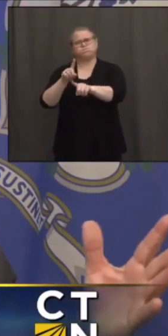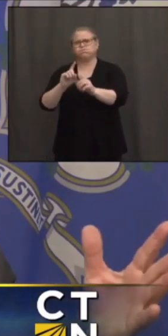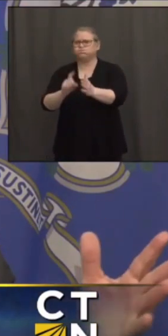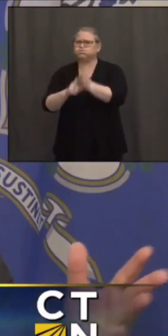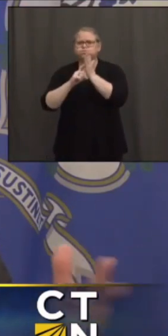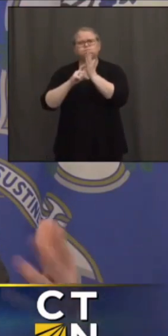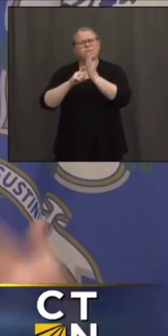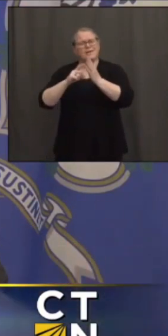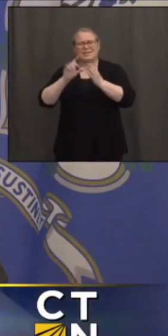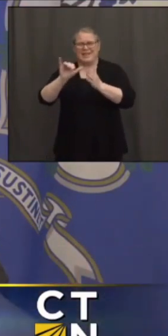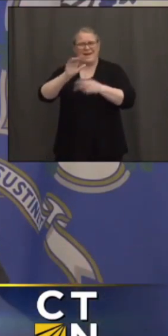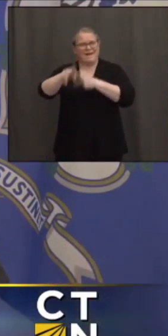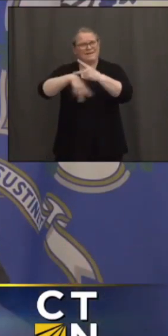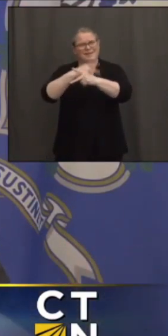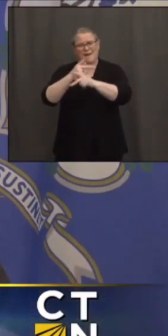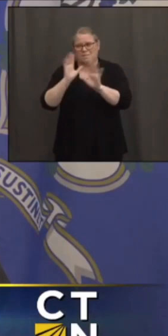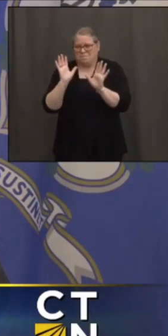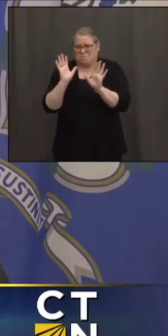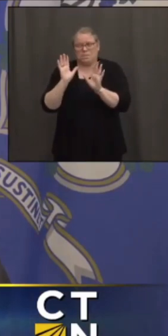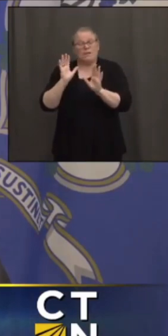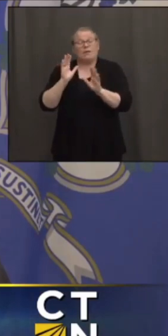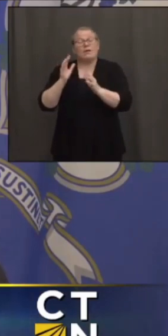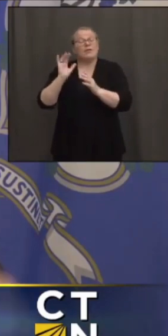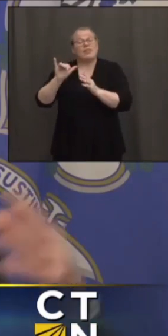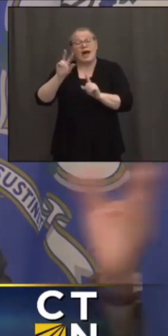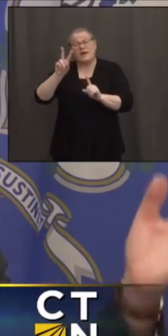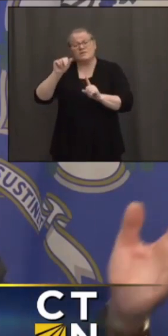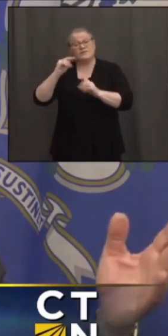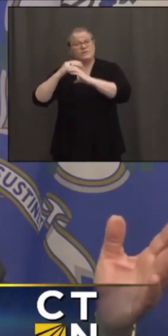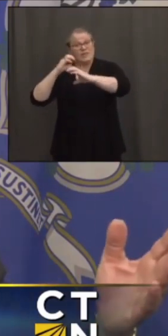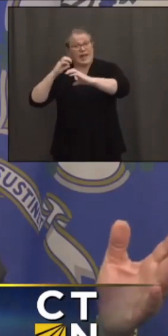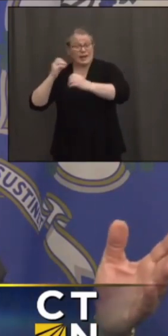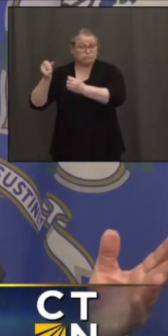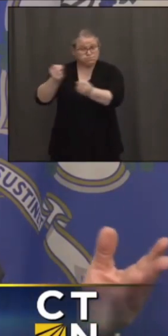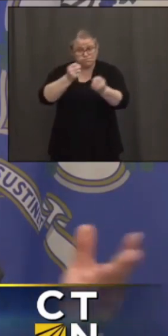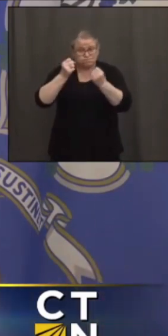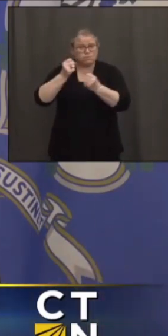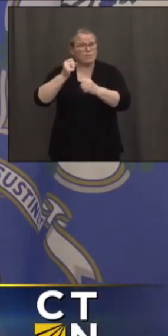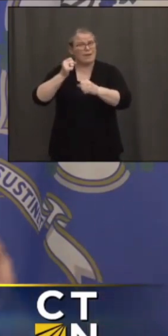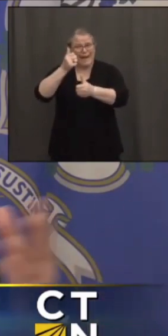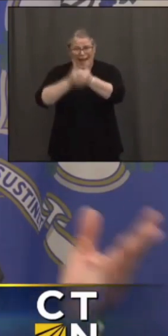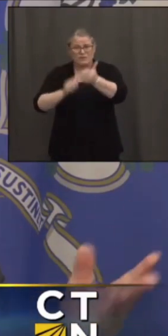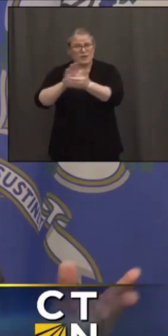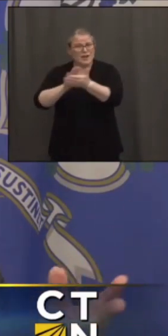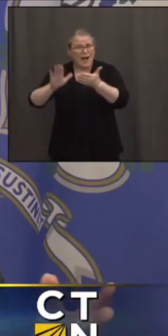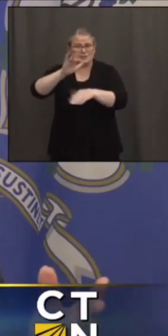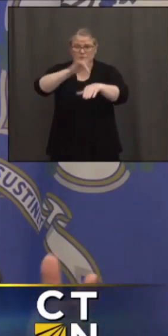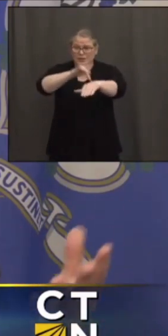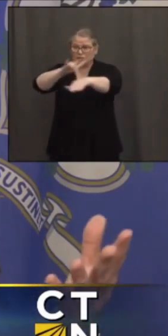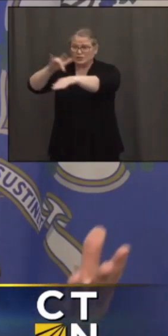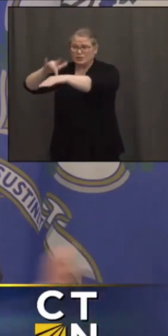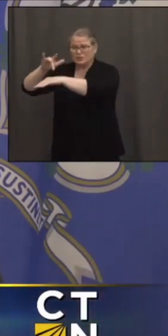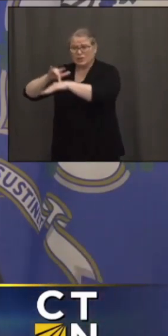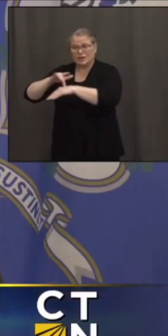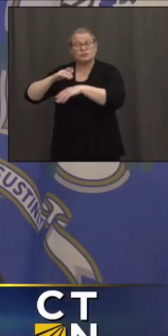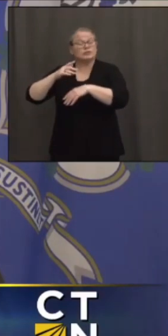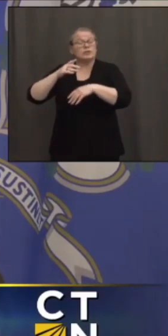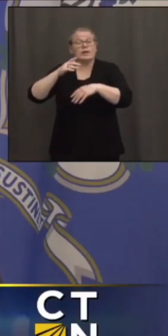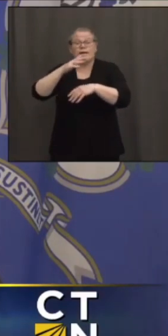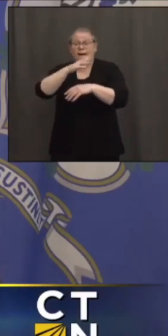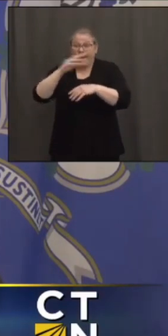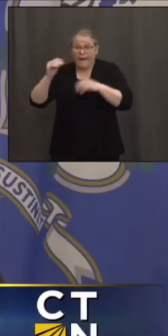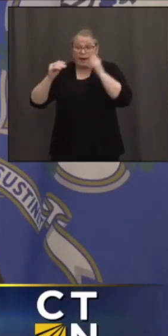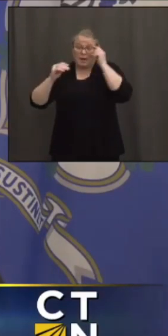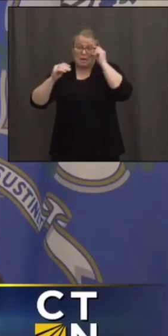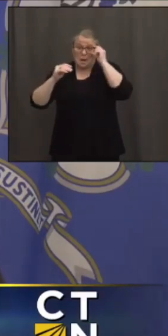van to every single college and make sure those kids at least get their first shot before they go home. I sent a letter to every other governor. I said, I hope you do the